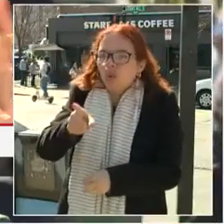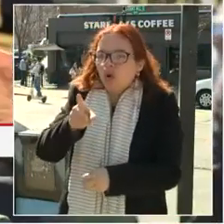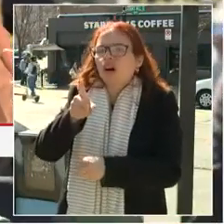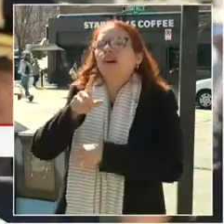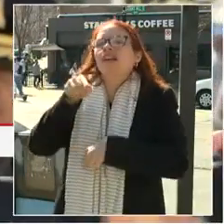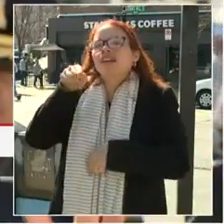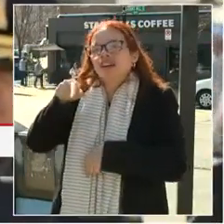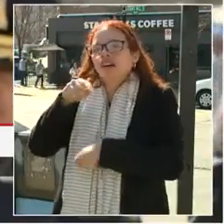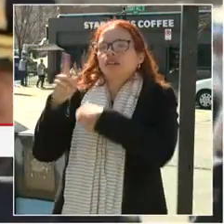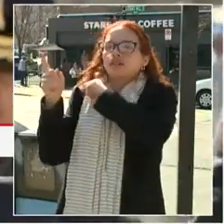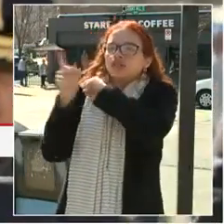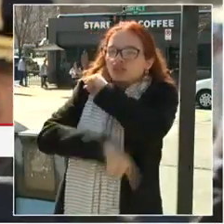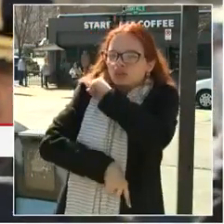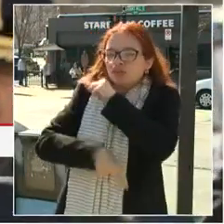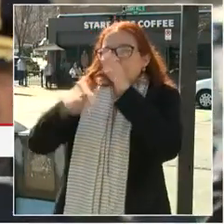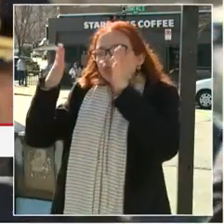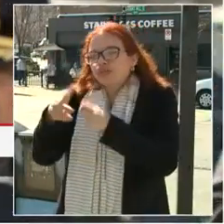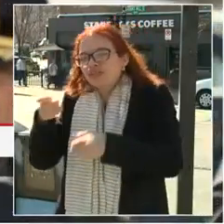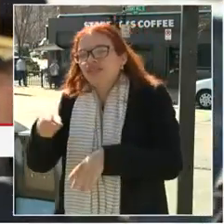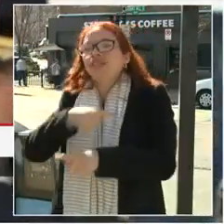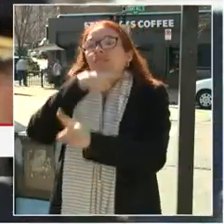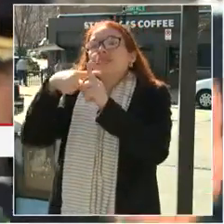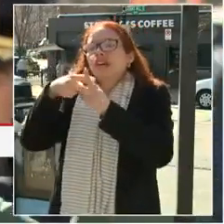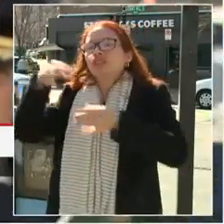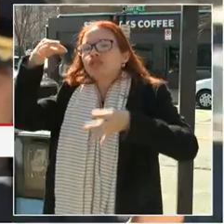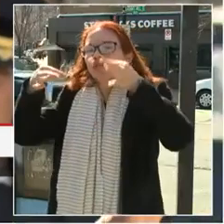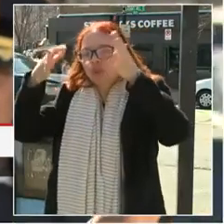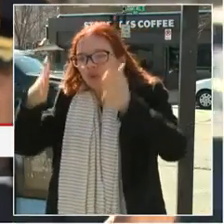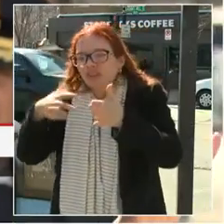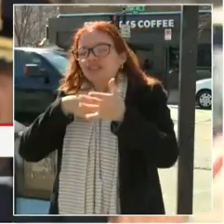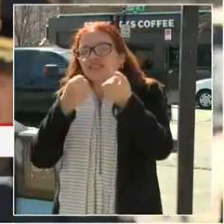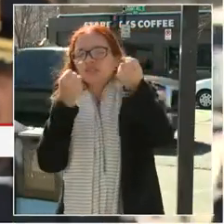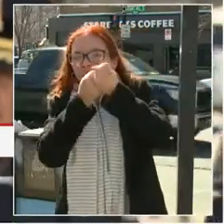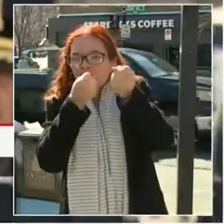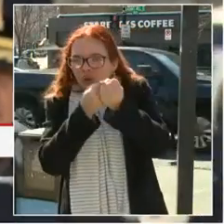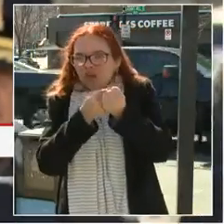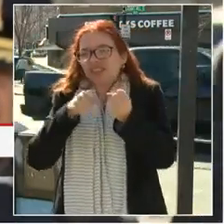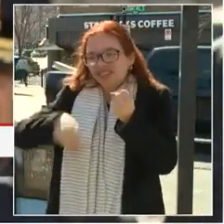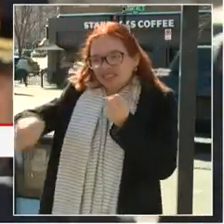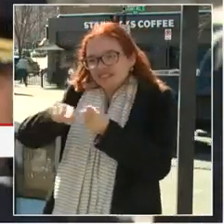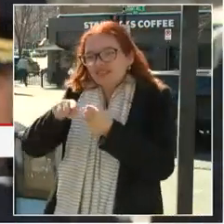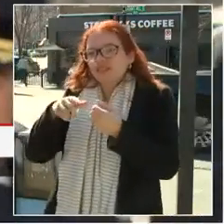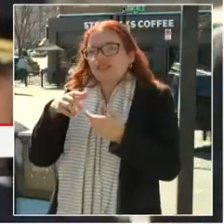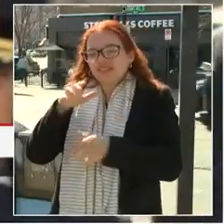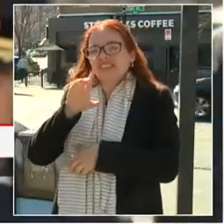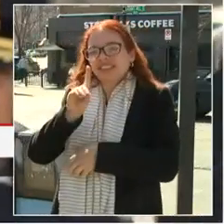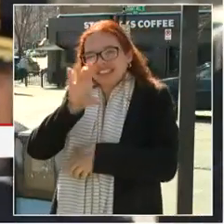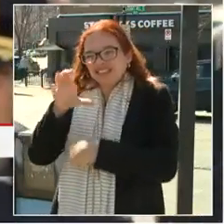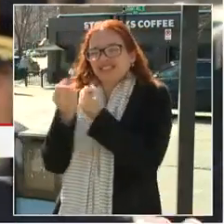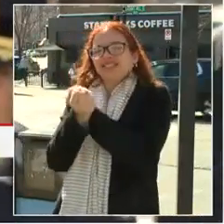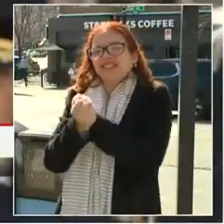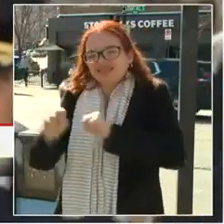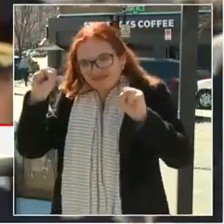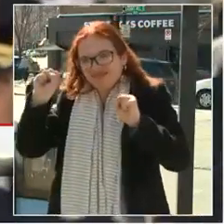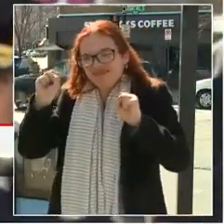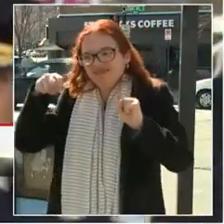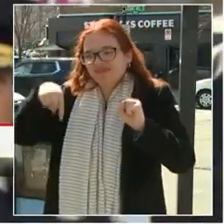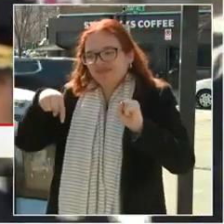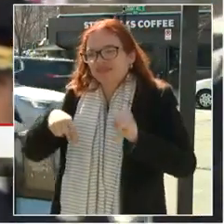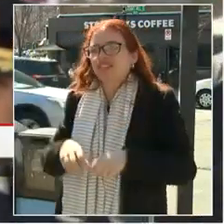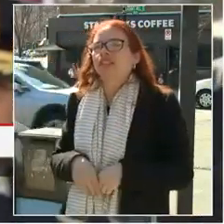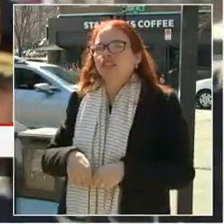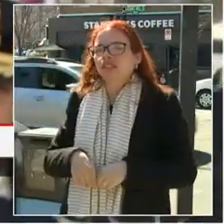fully open and that we're supporting them in every way possible. That's what makes the district safer. So let me just